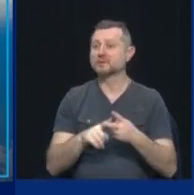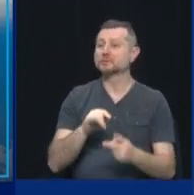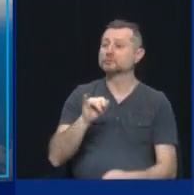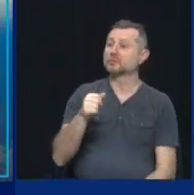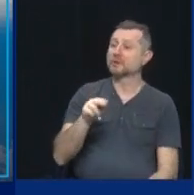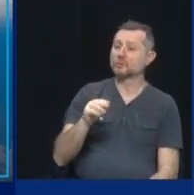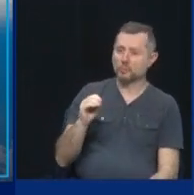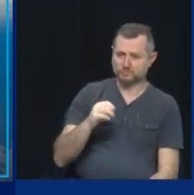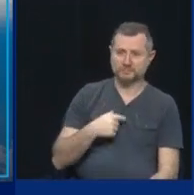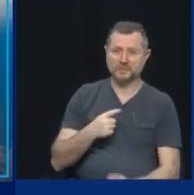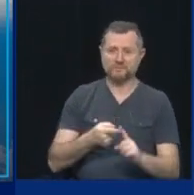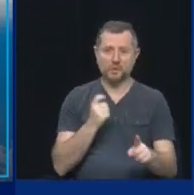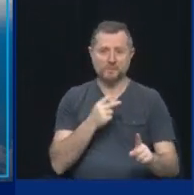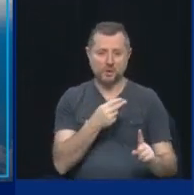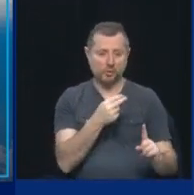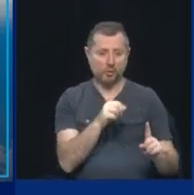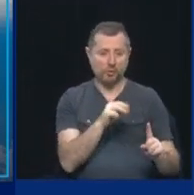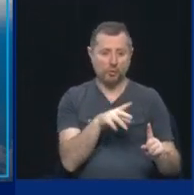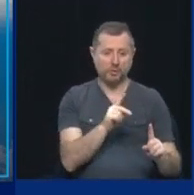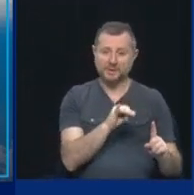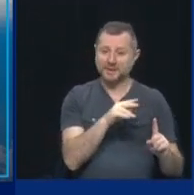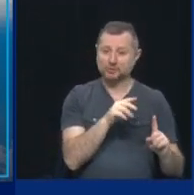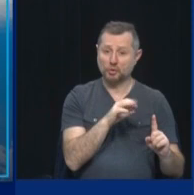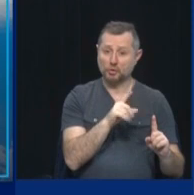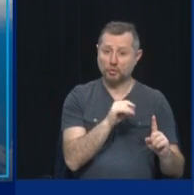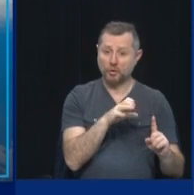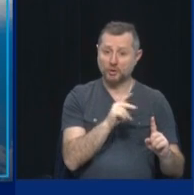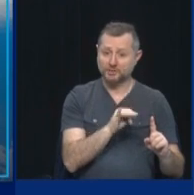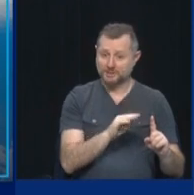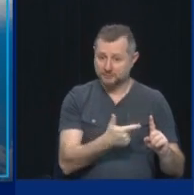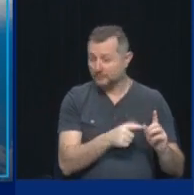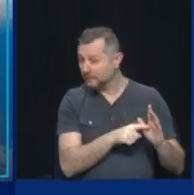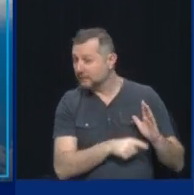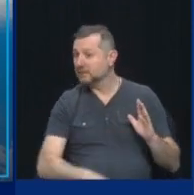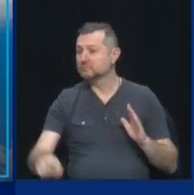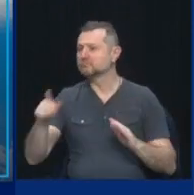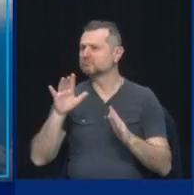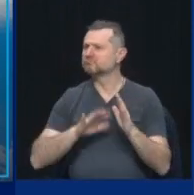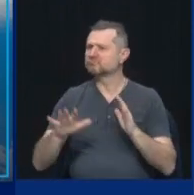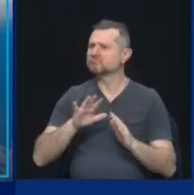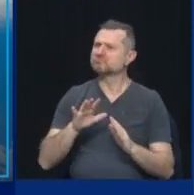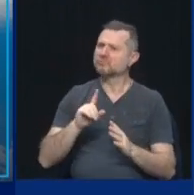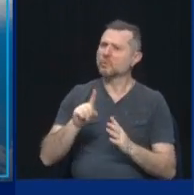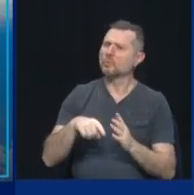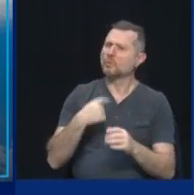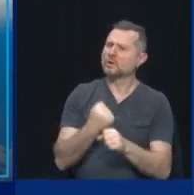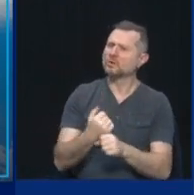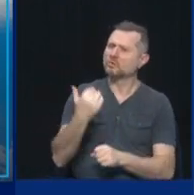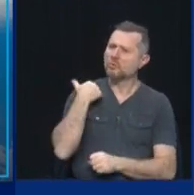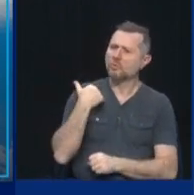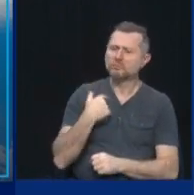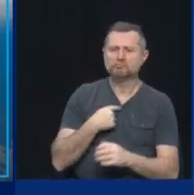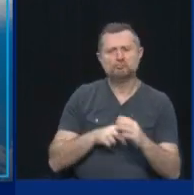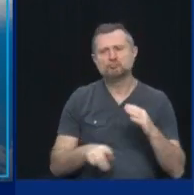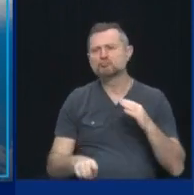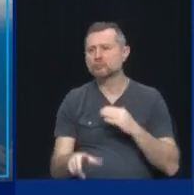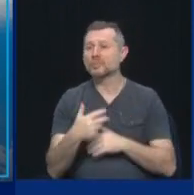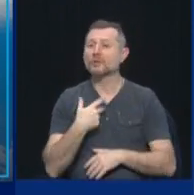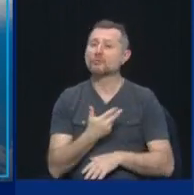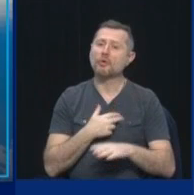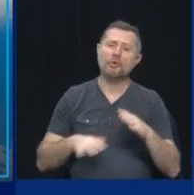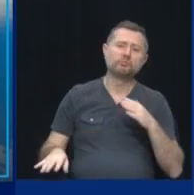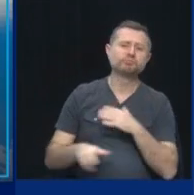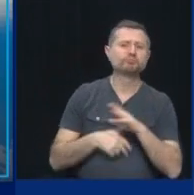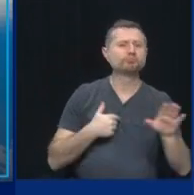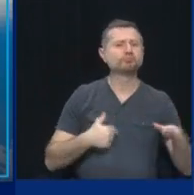Harold Interlocking through the tunnels, this is about a year ago, and then went through the